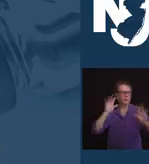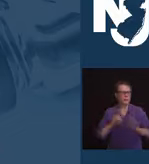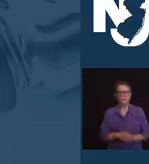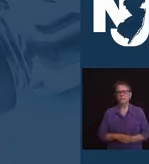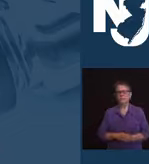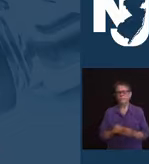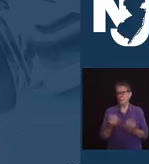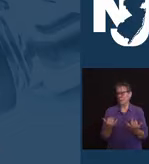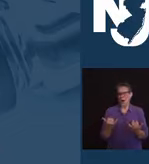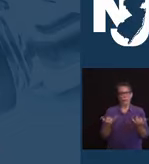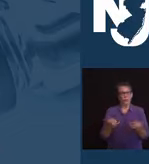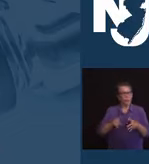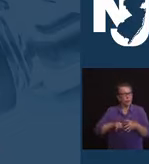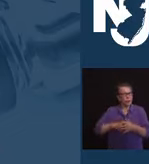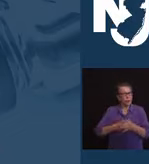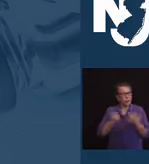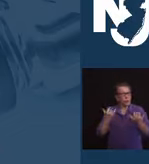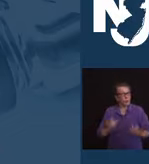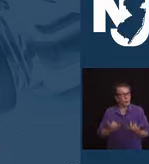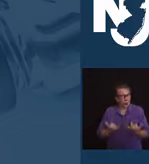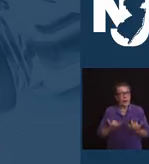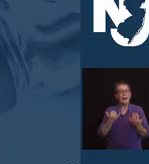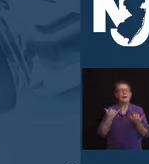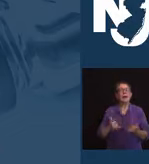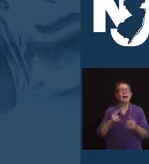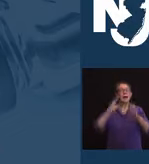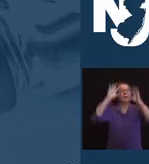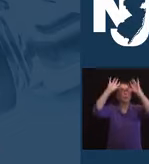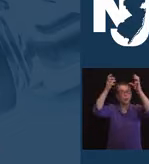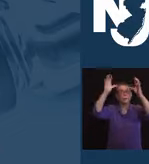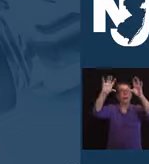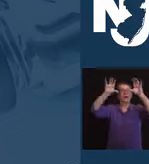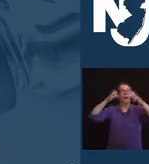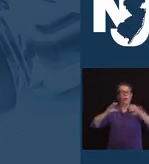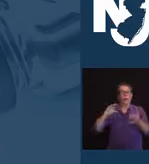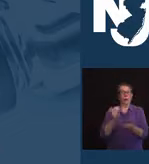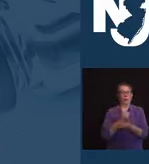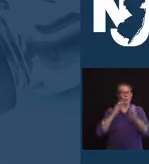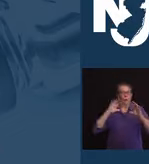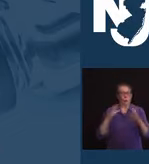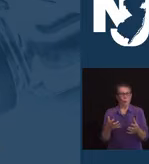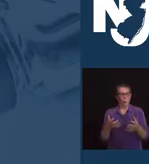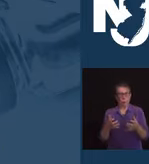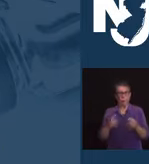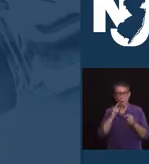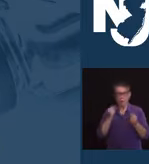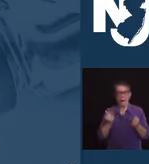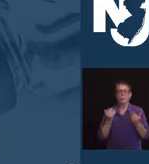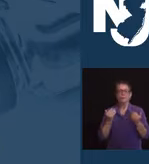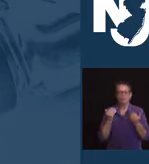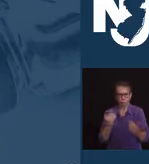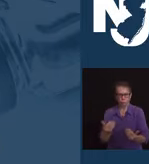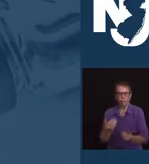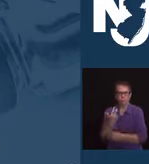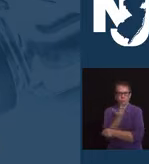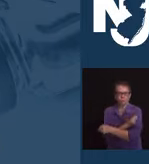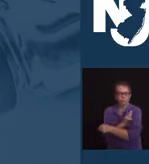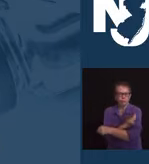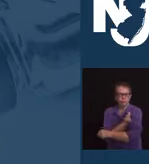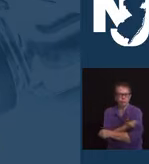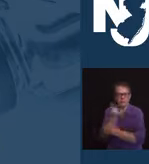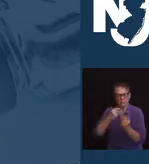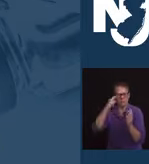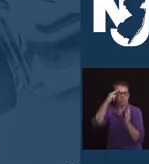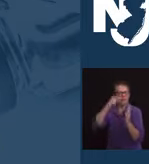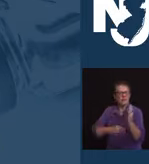for vaccination. You can see that list there. And I'm not sure I need to read all of that, but you can see it yourselves. And that group